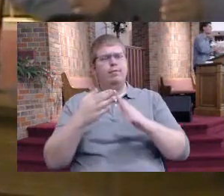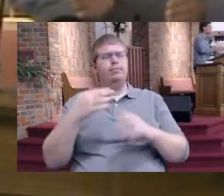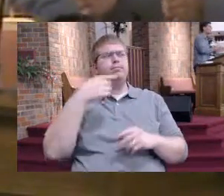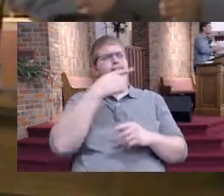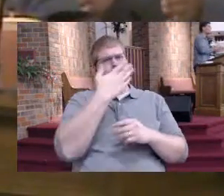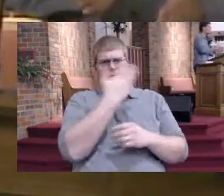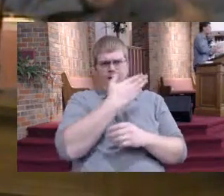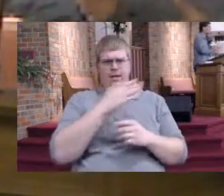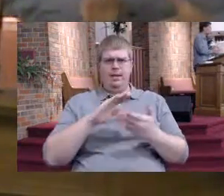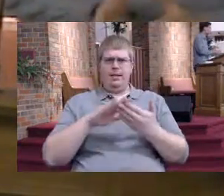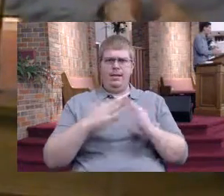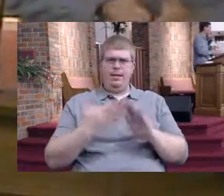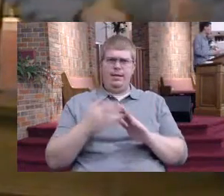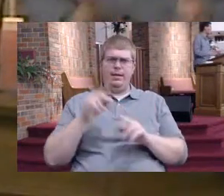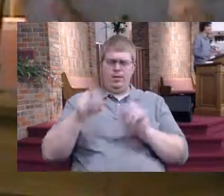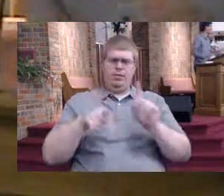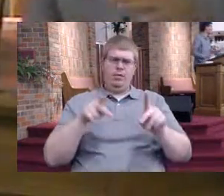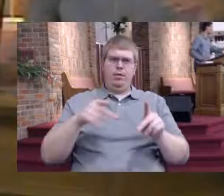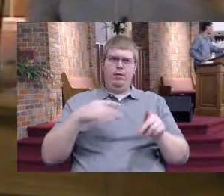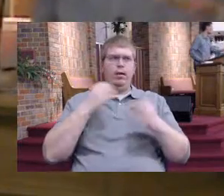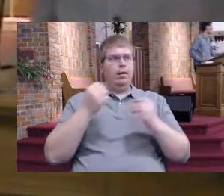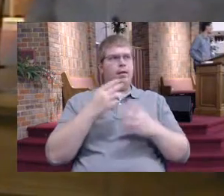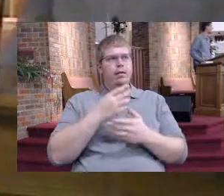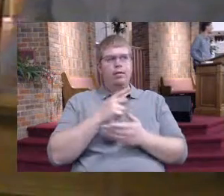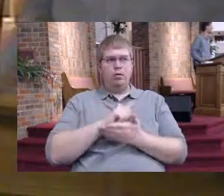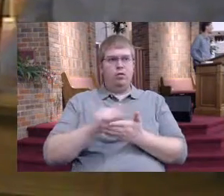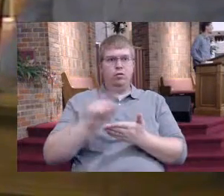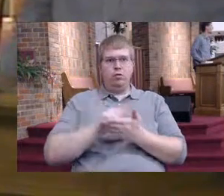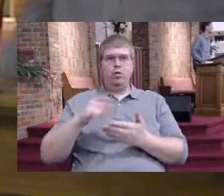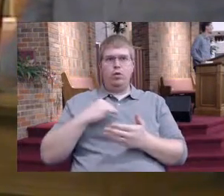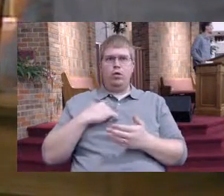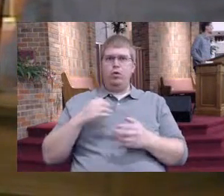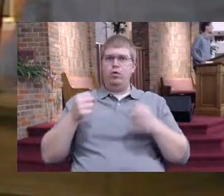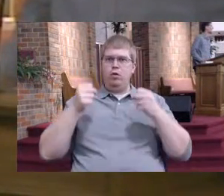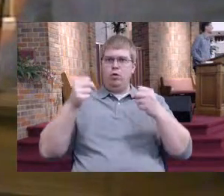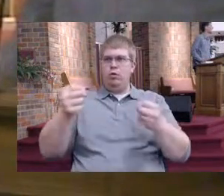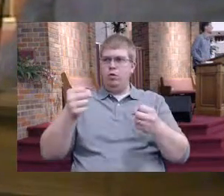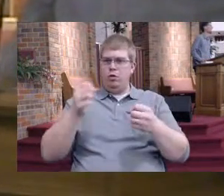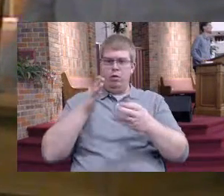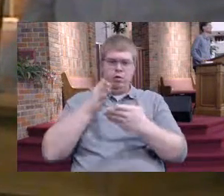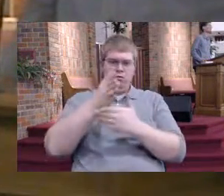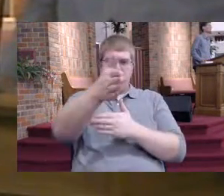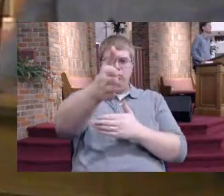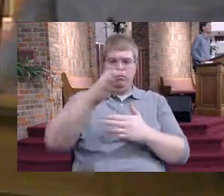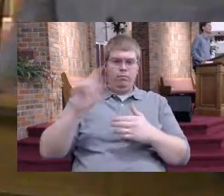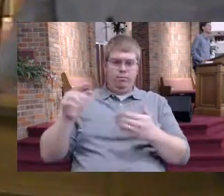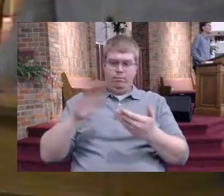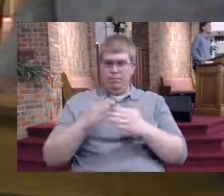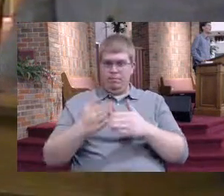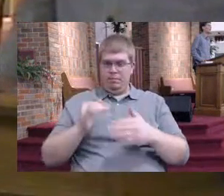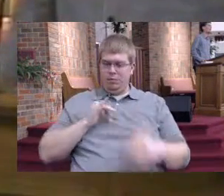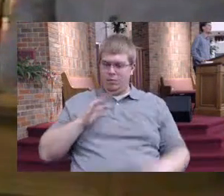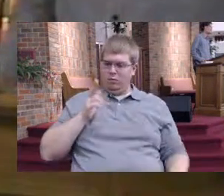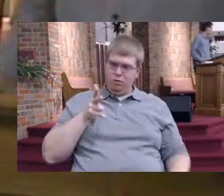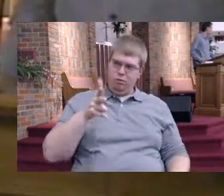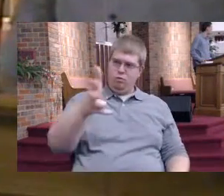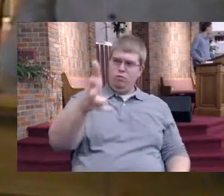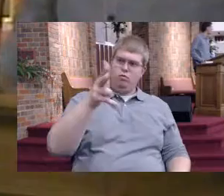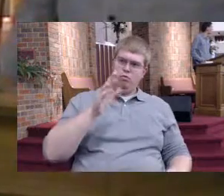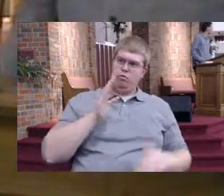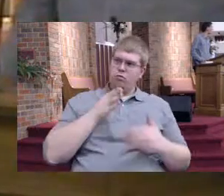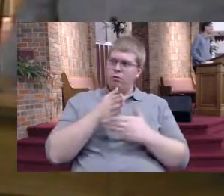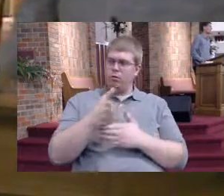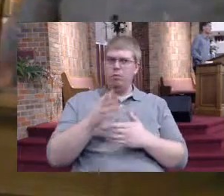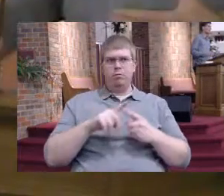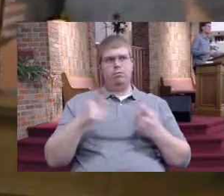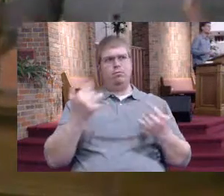several weeks, we were driving right through their village to get to the other village we intended on going to. And in these few hours